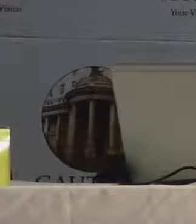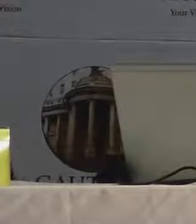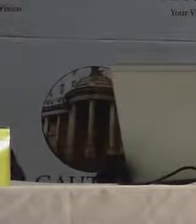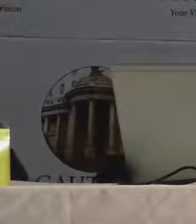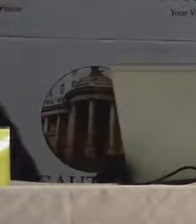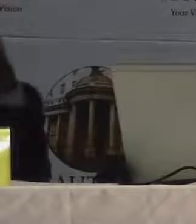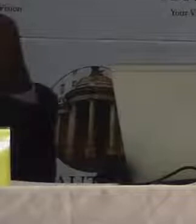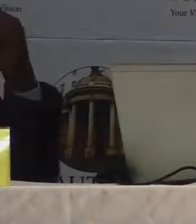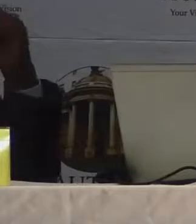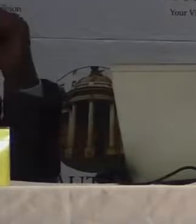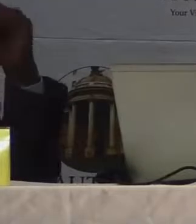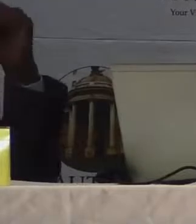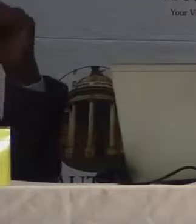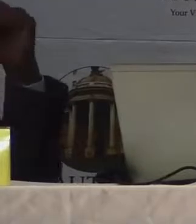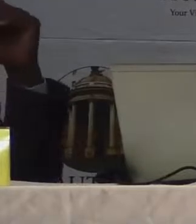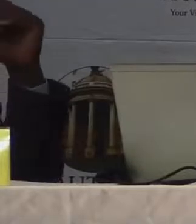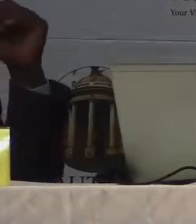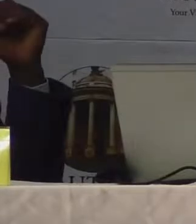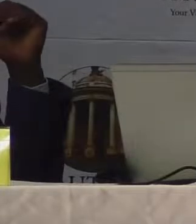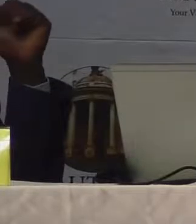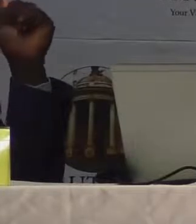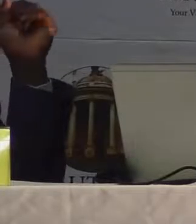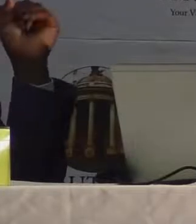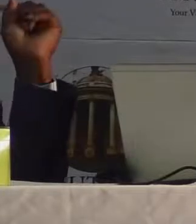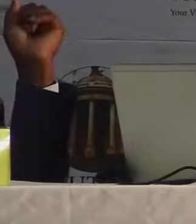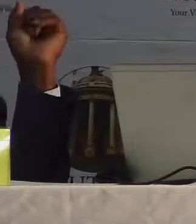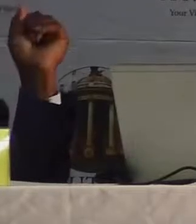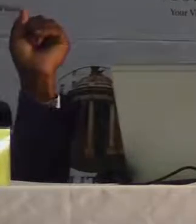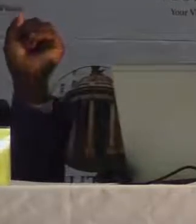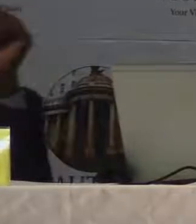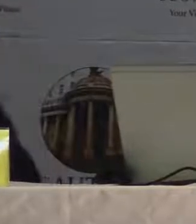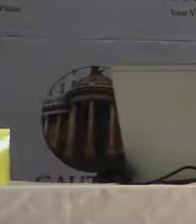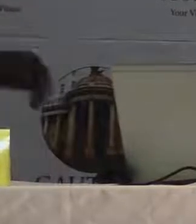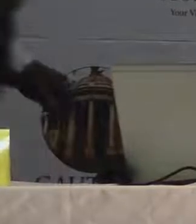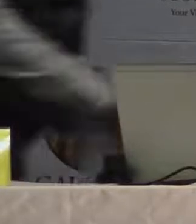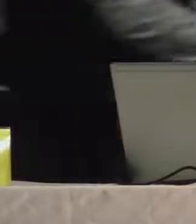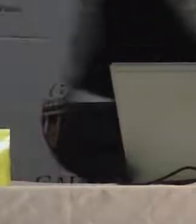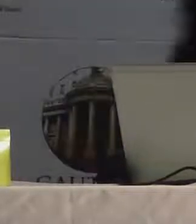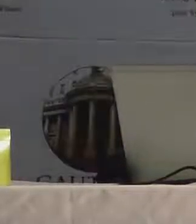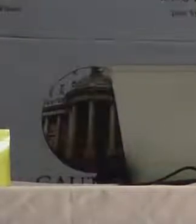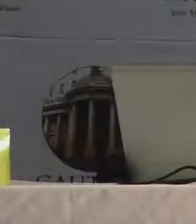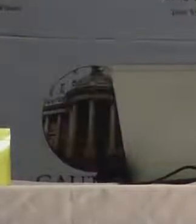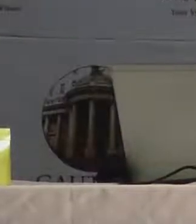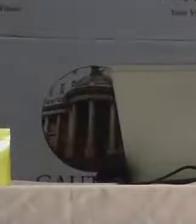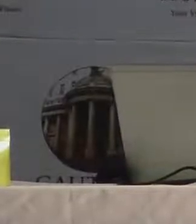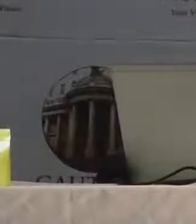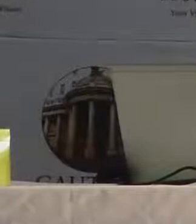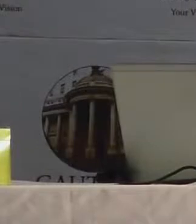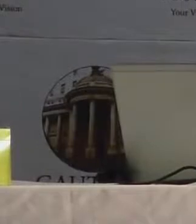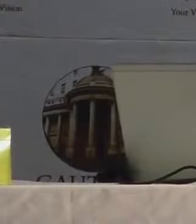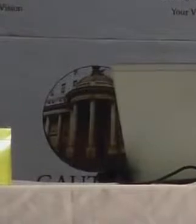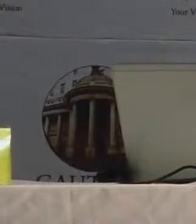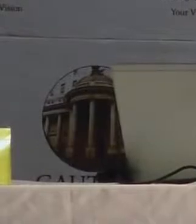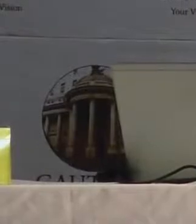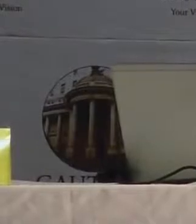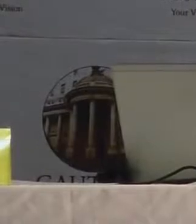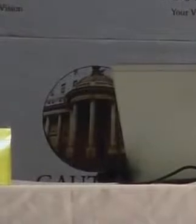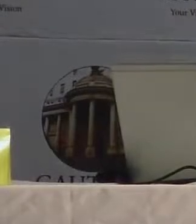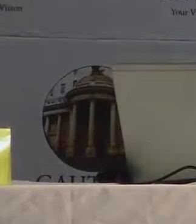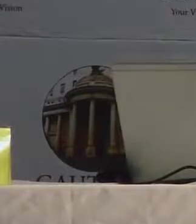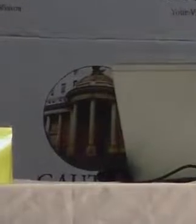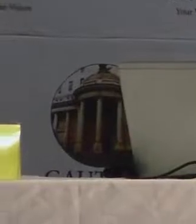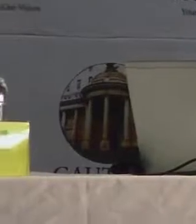I'd also like to extend a welcome to the MEC for Roads and Transport,